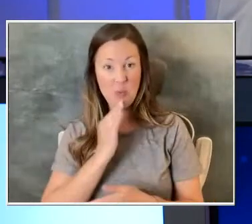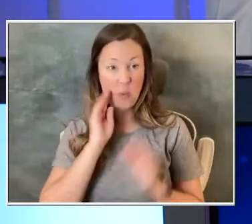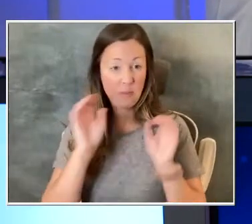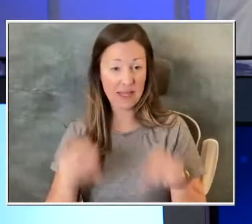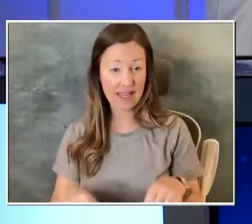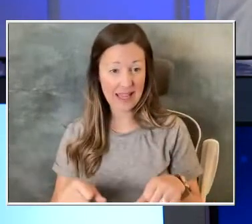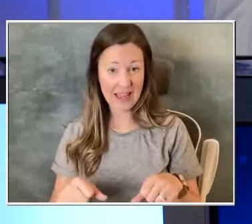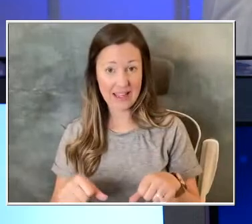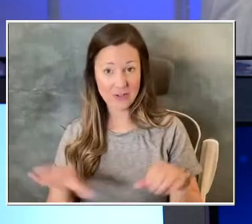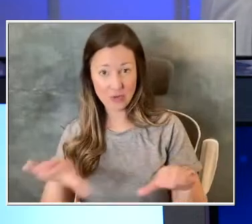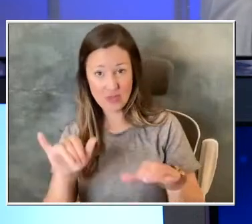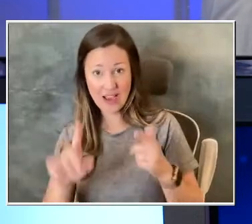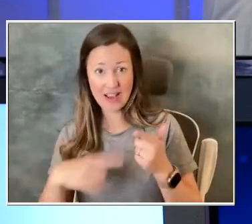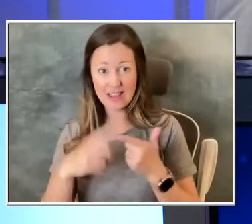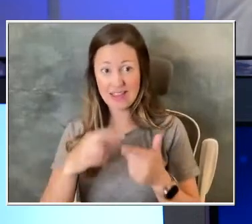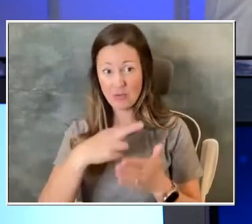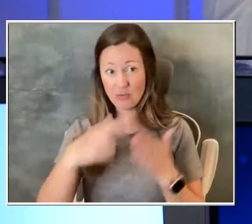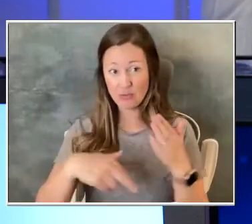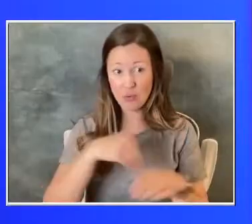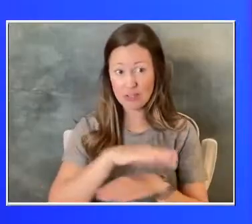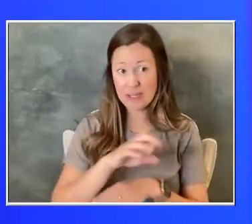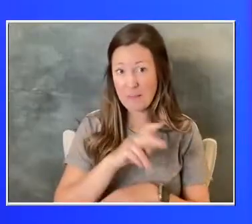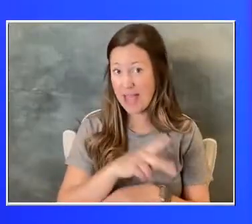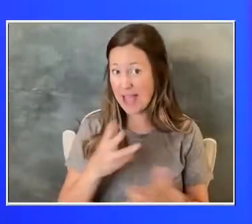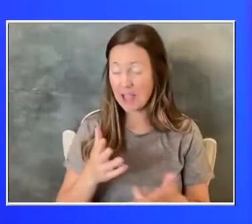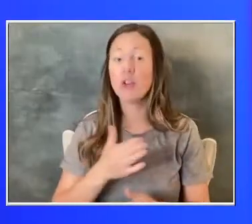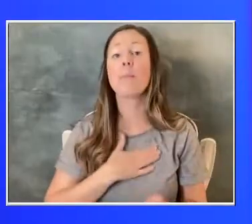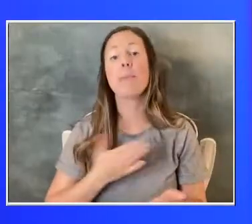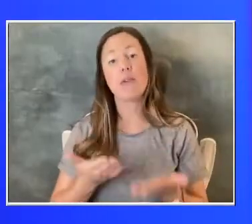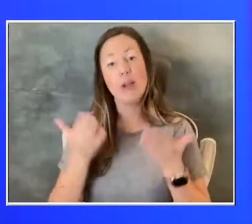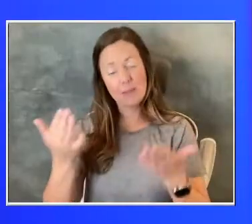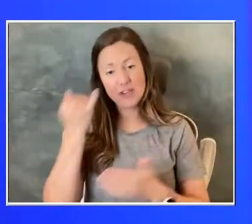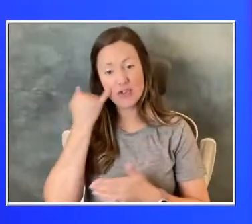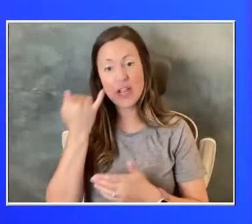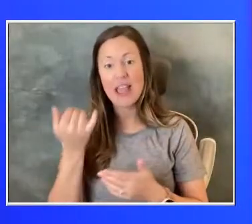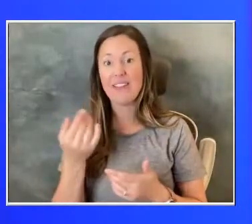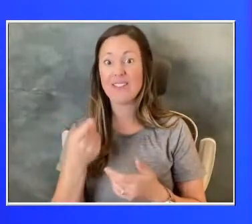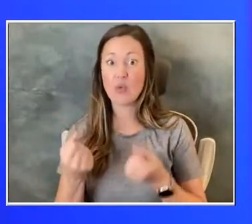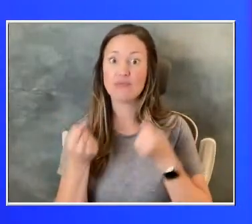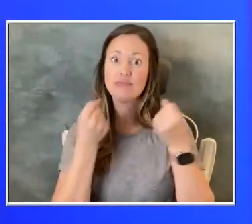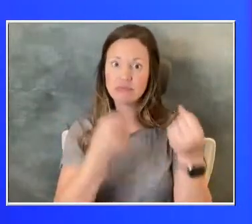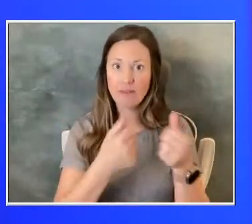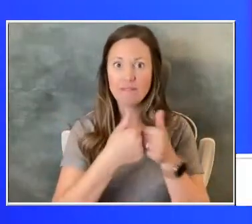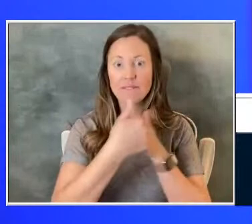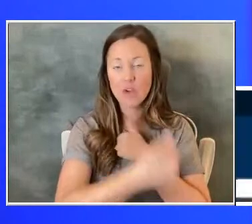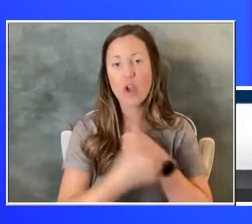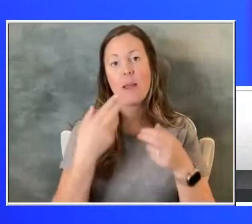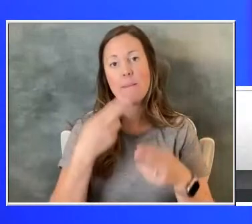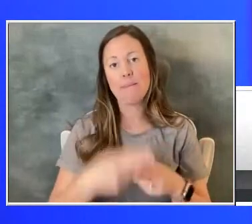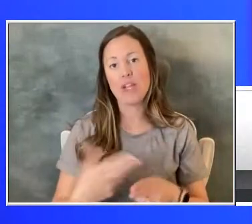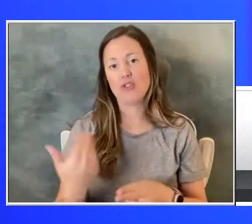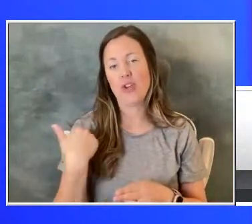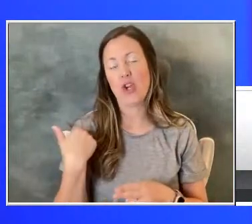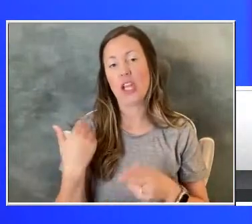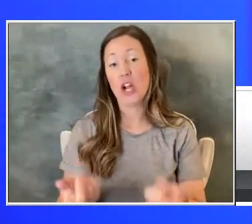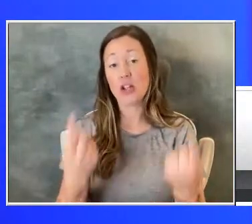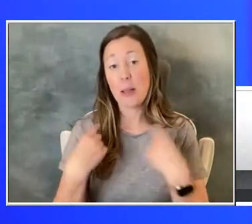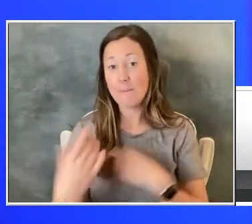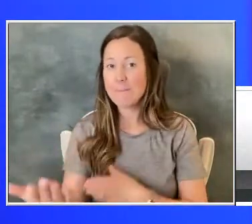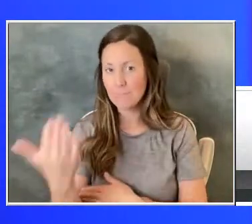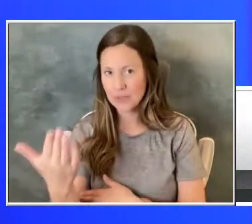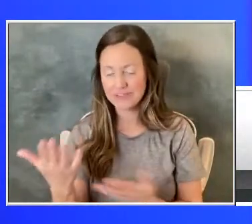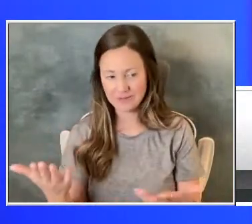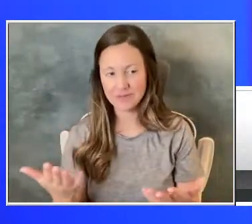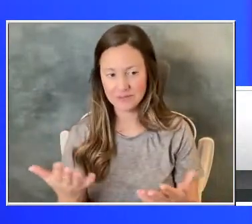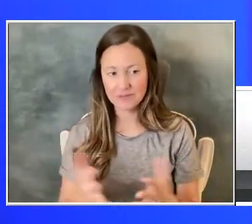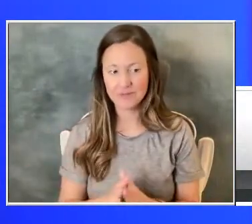results sent back in? So my recommendation, if you're coming from a distance, as I mentioned earlier, come earlier in the day. It's